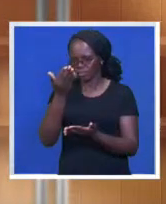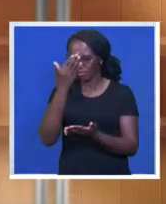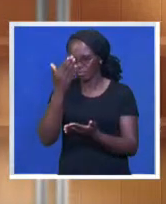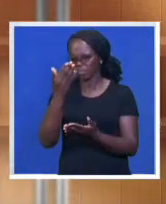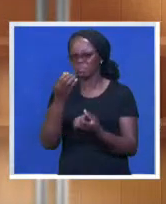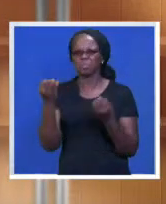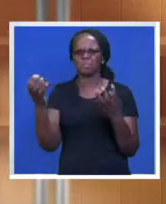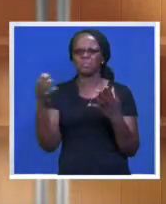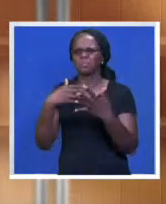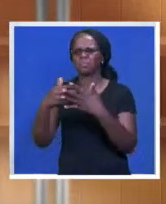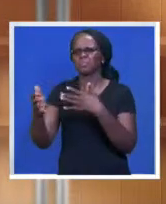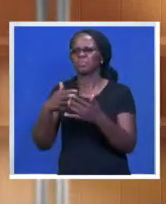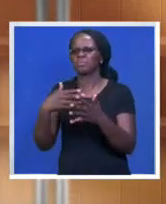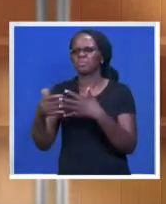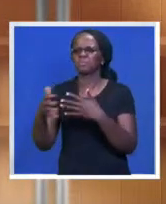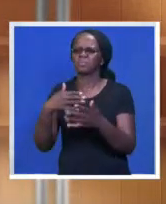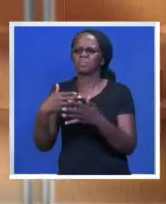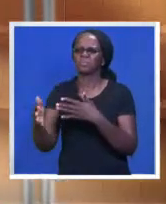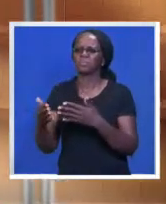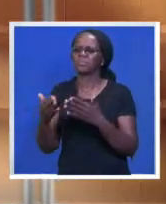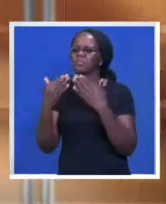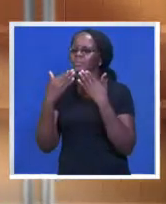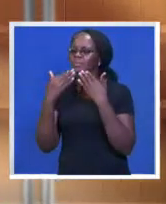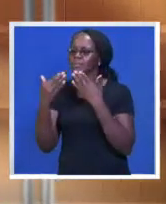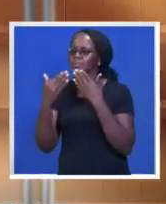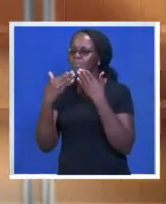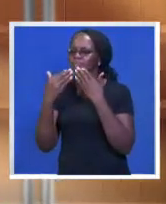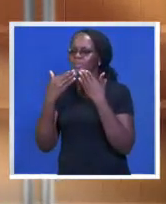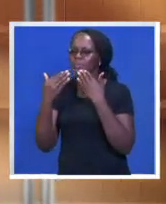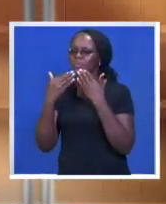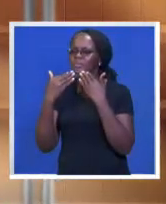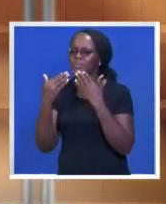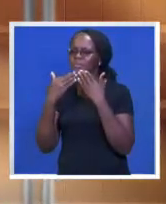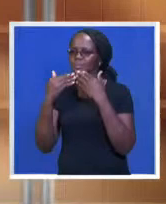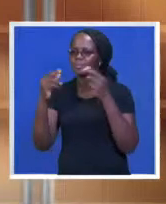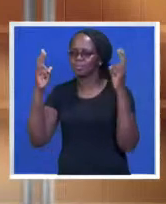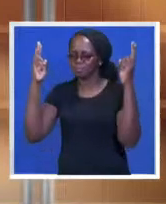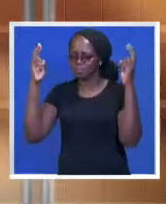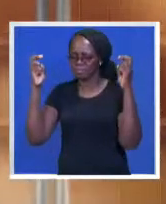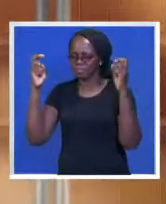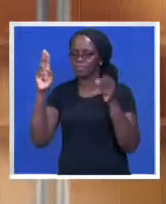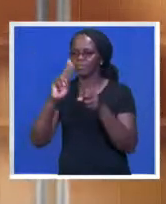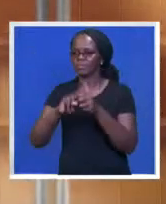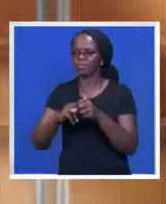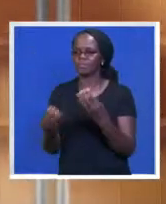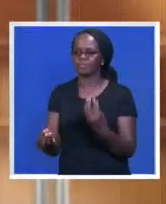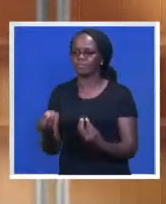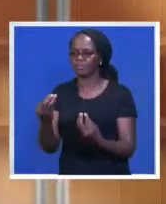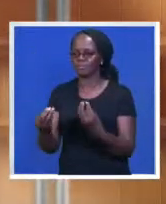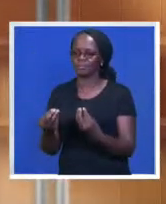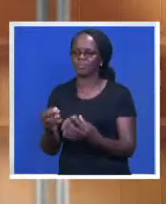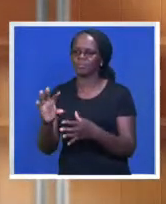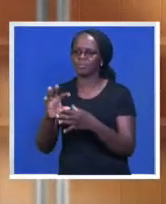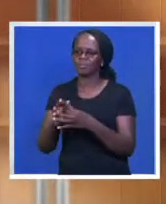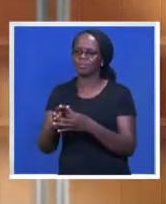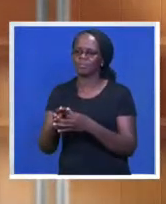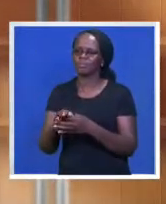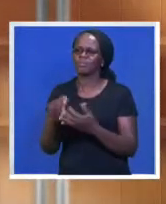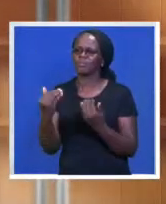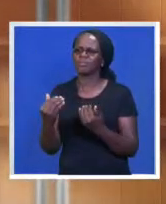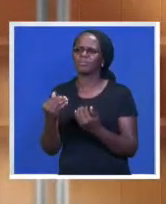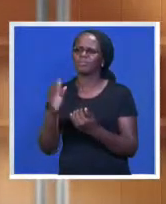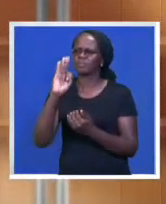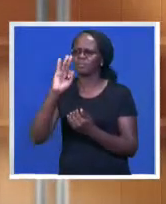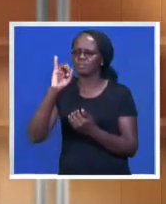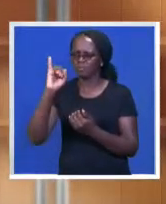of creation today. Thank you for the lesson. Thank you. Thank you, Leonardo. Okay. Thank you to Lenai Tom. Okay. From 1s and 2s, I hope you are ready